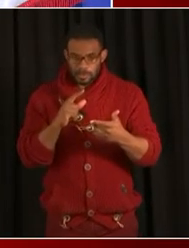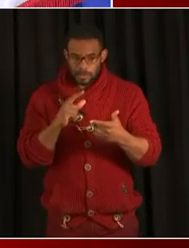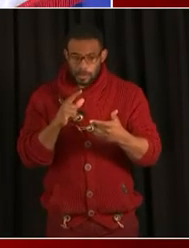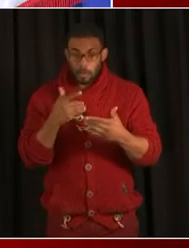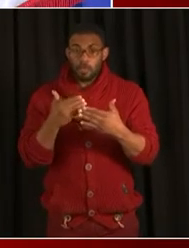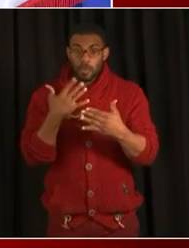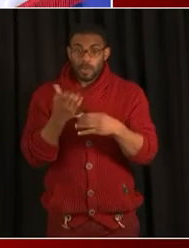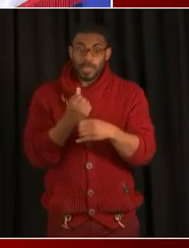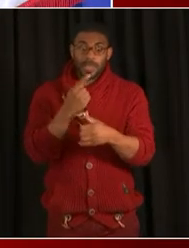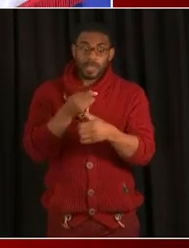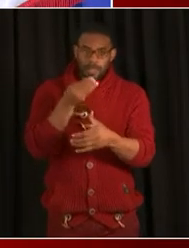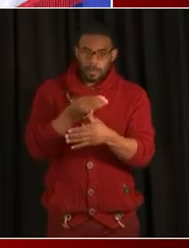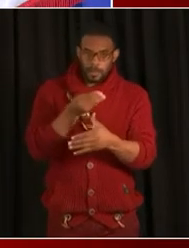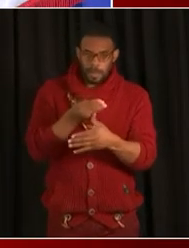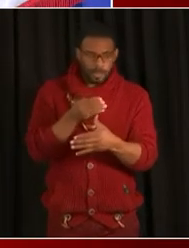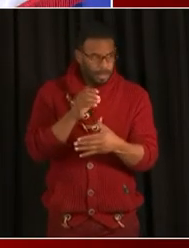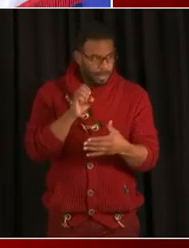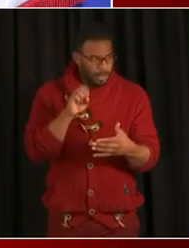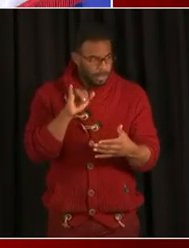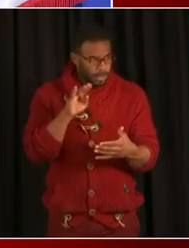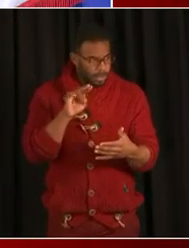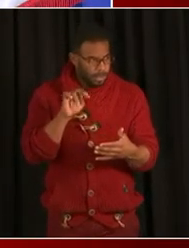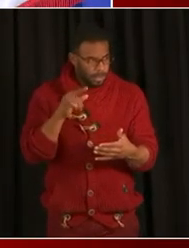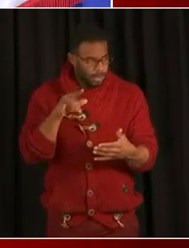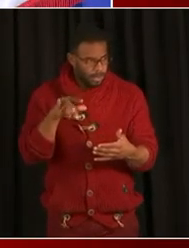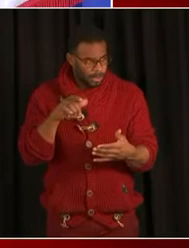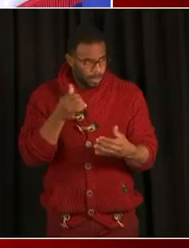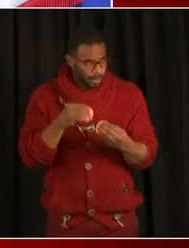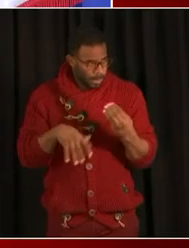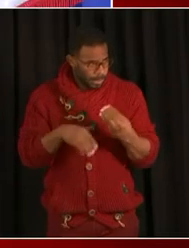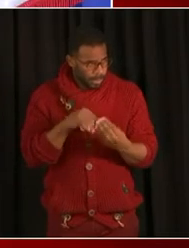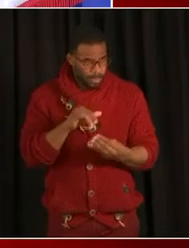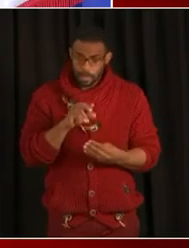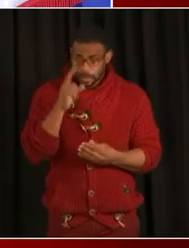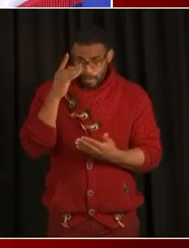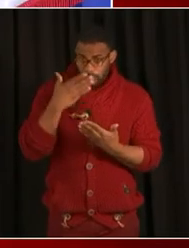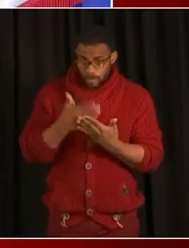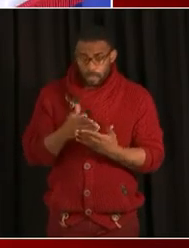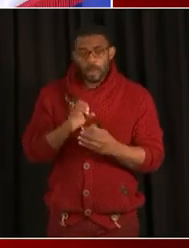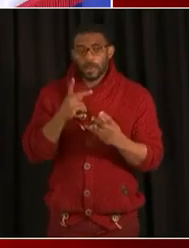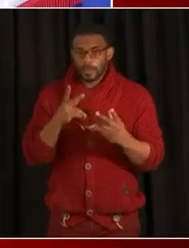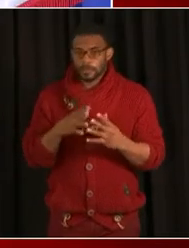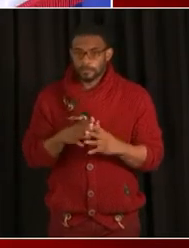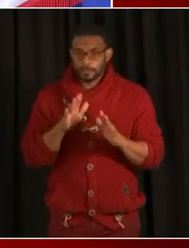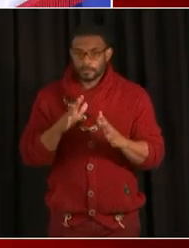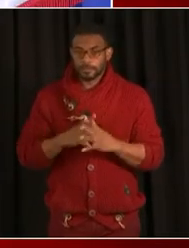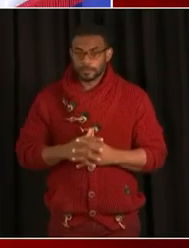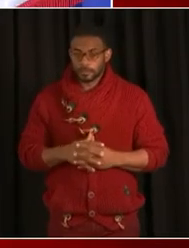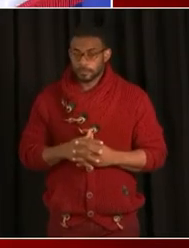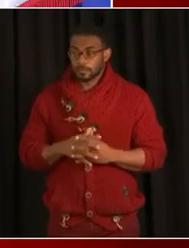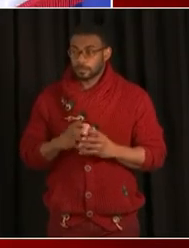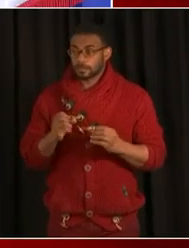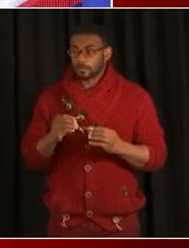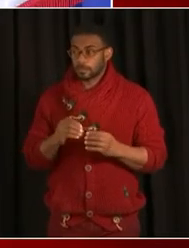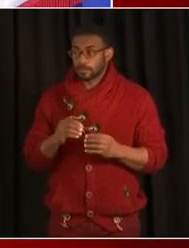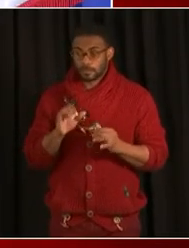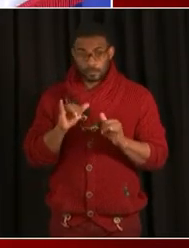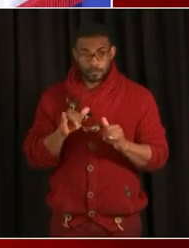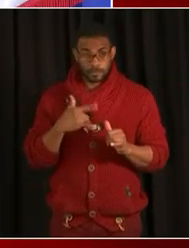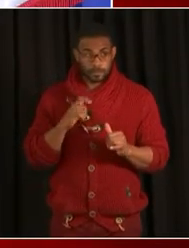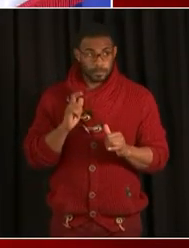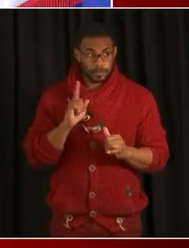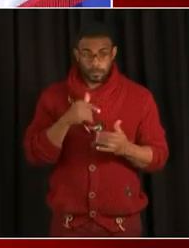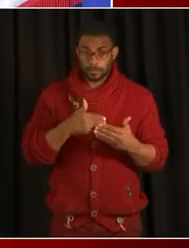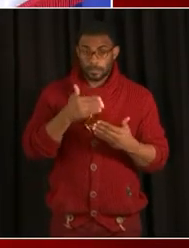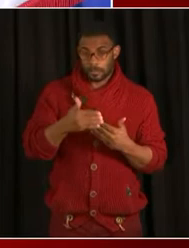that disbursement to you. Sabangwai, is there anything more to add to that? No, I think that was good. You covered Okay, it. fantastic. So with that,